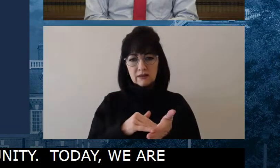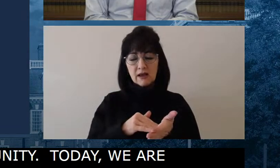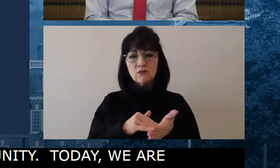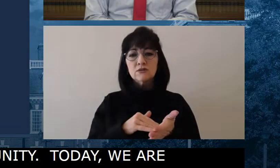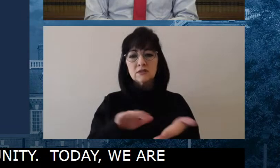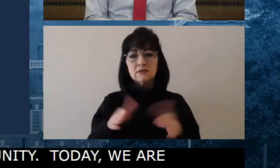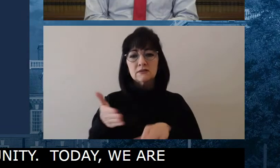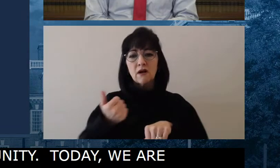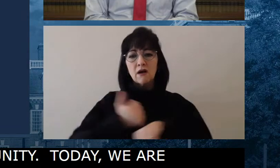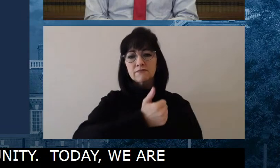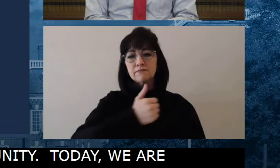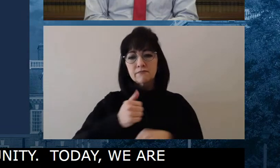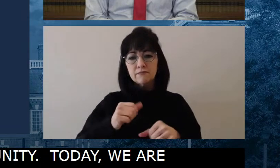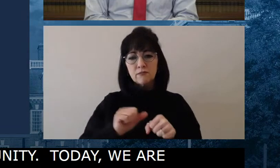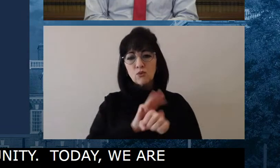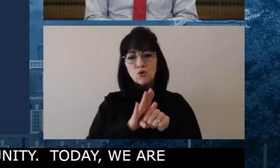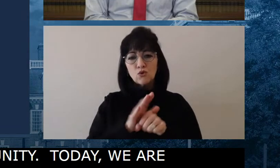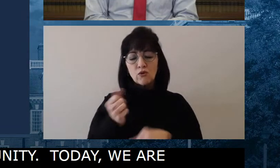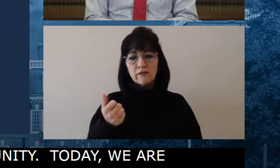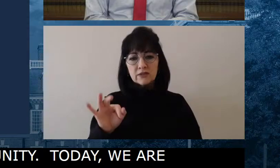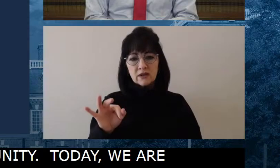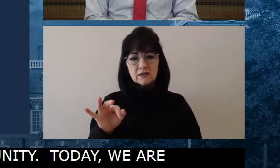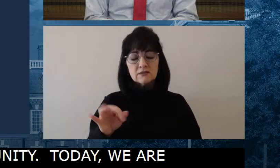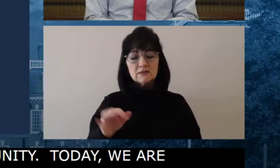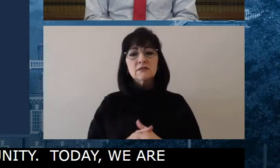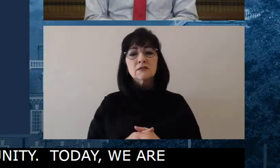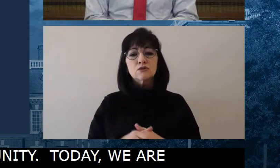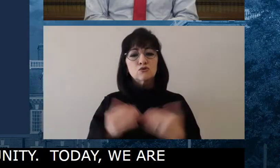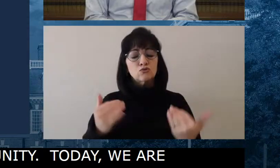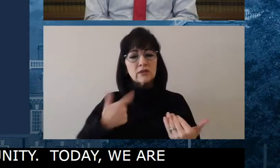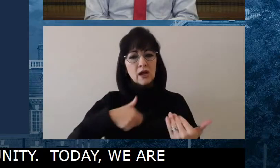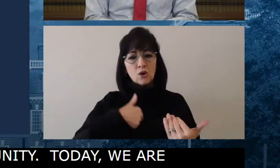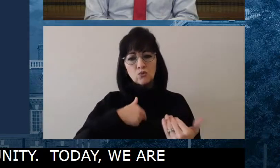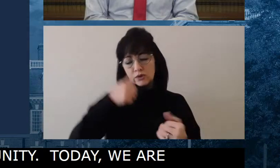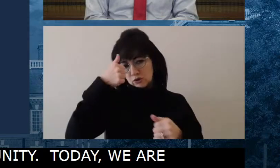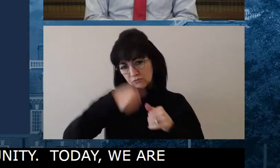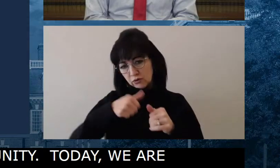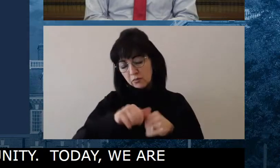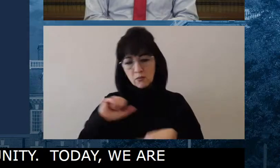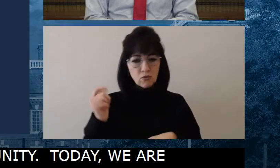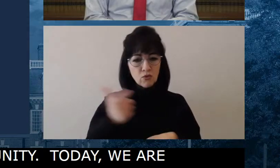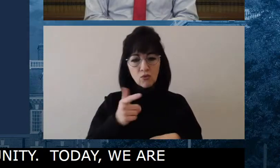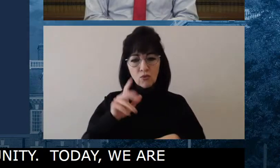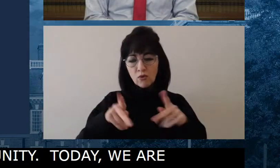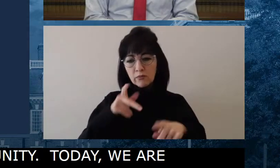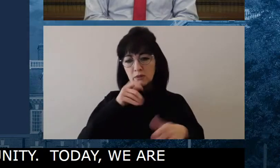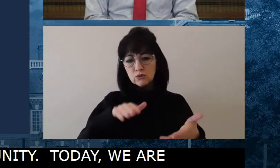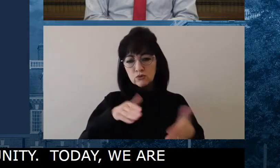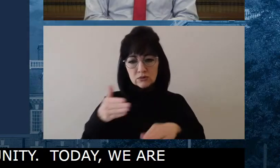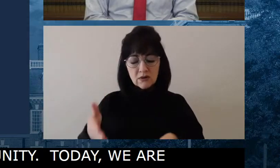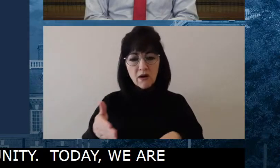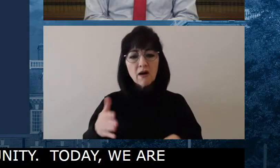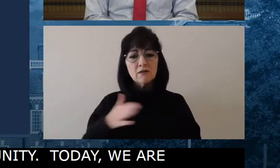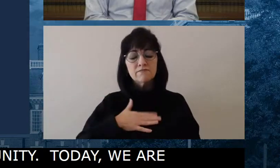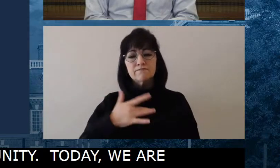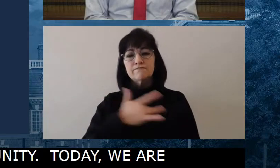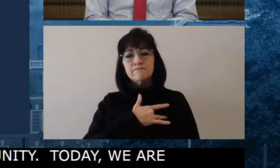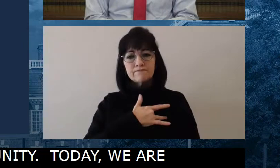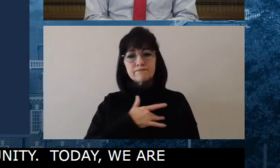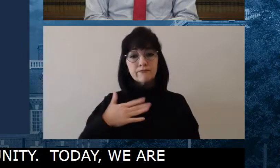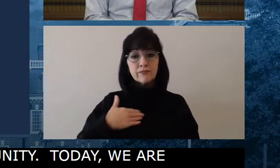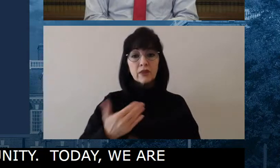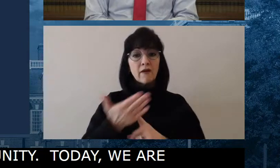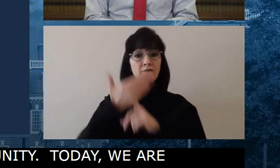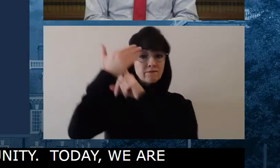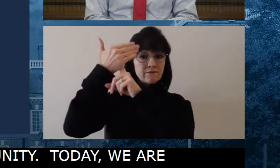are remembering those who died, those we've lost, our family members, our friends, by flying our flags at half staff here